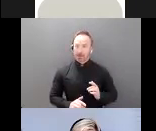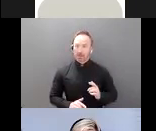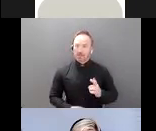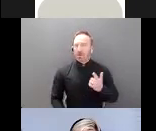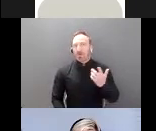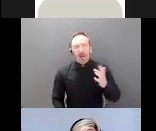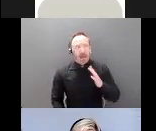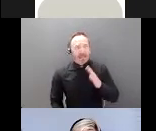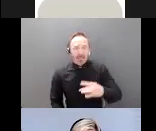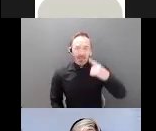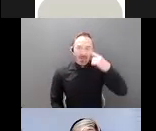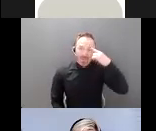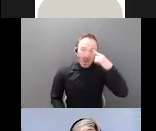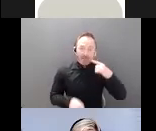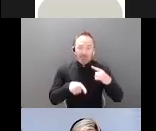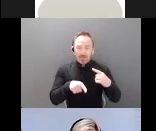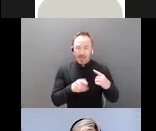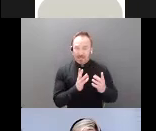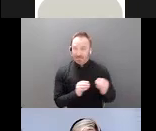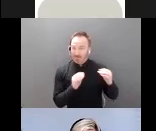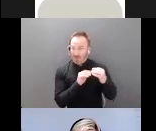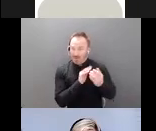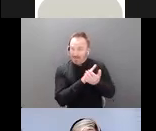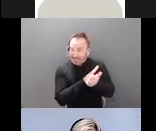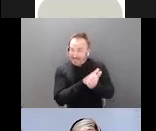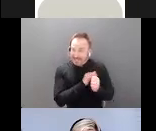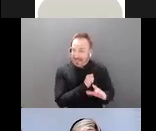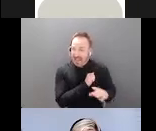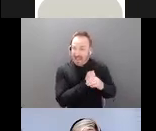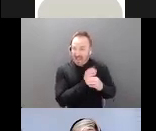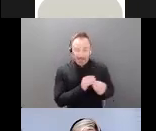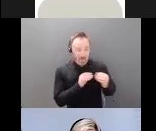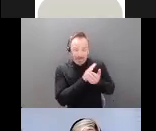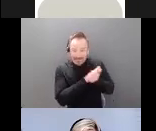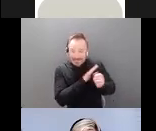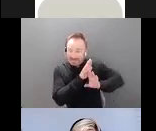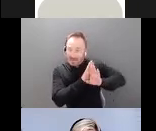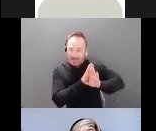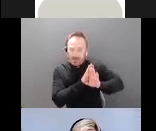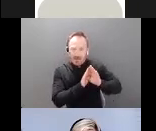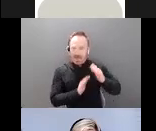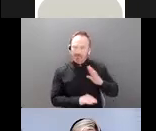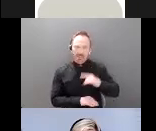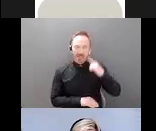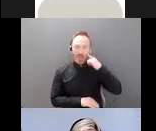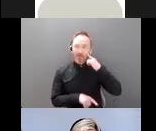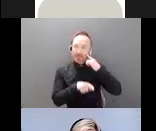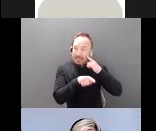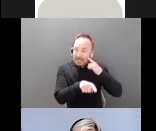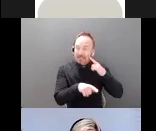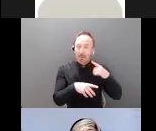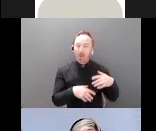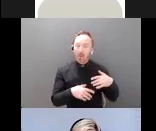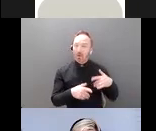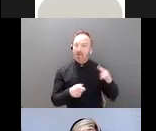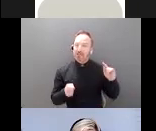any additional skill. And I can tell you this insight approach is something that is changed my interactions with